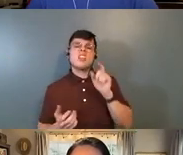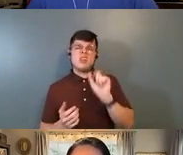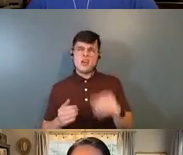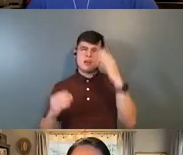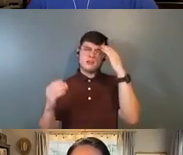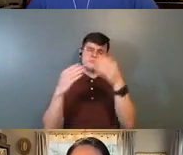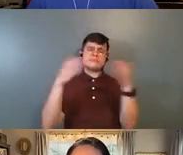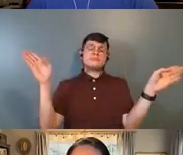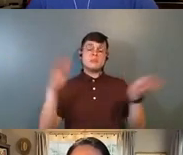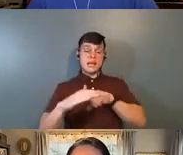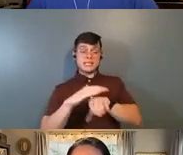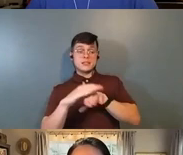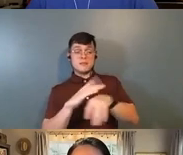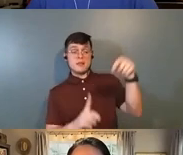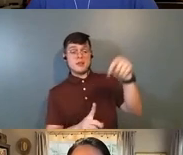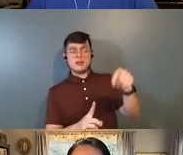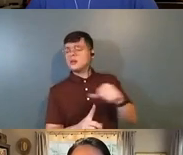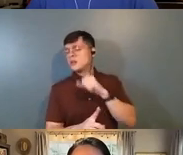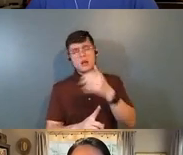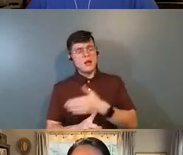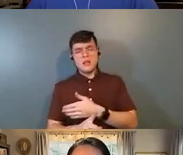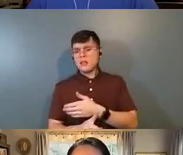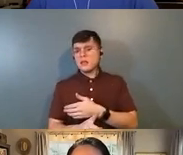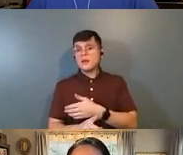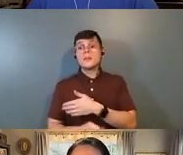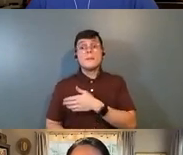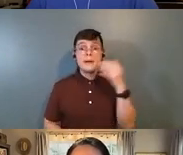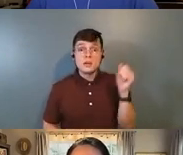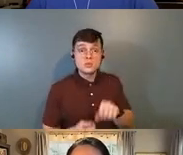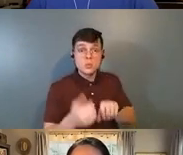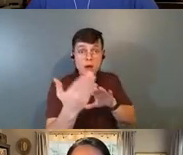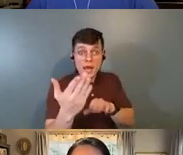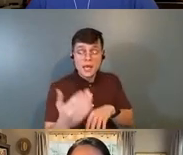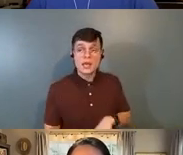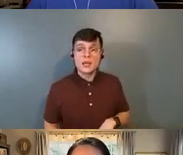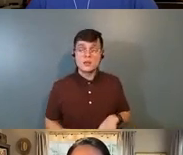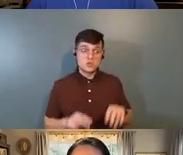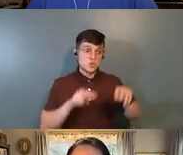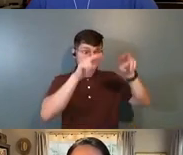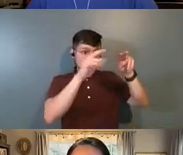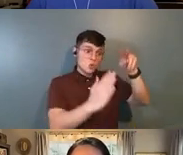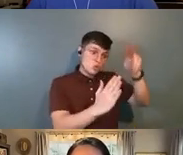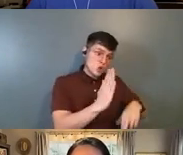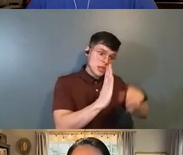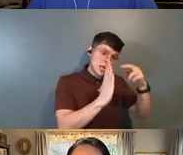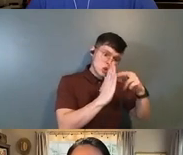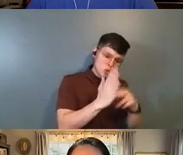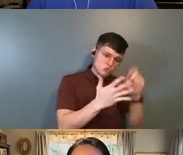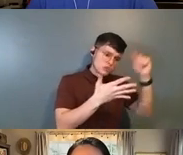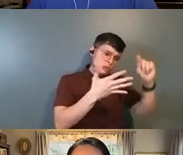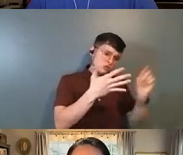accessibility is not the best way is not by looking at the guidelines and trying to checkbox all of